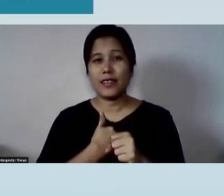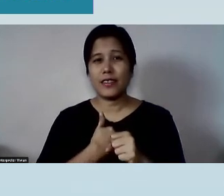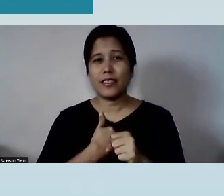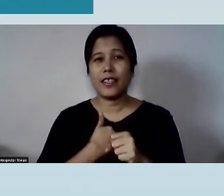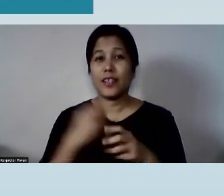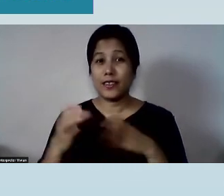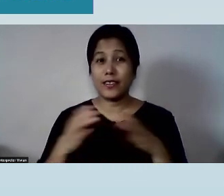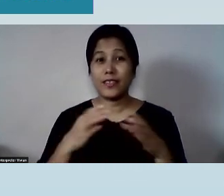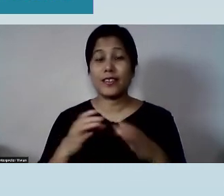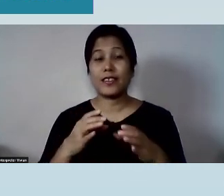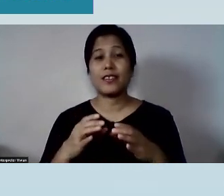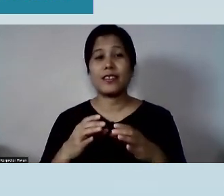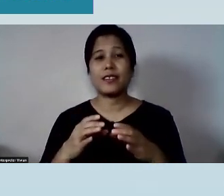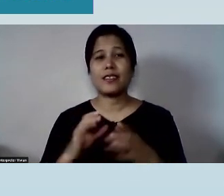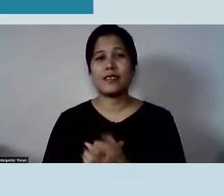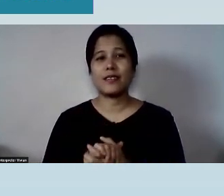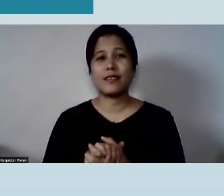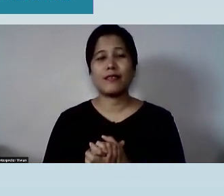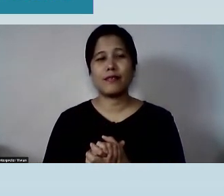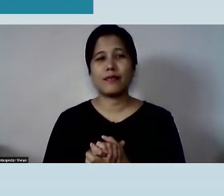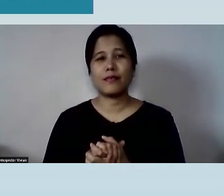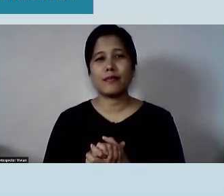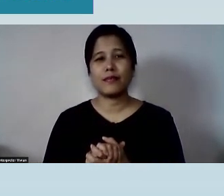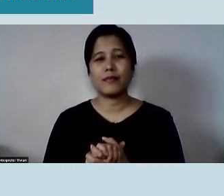internal states. Slide.